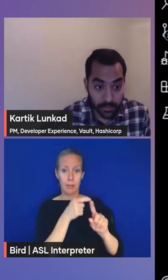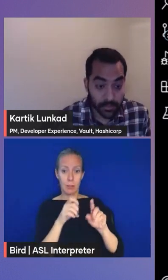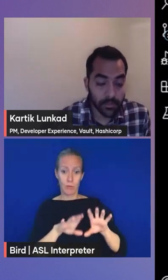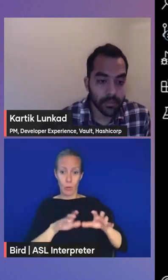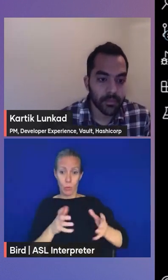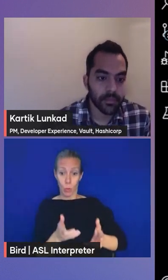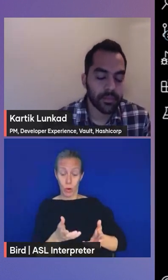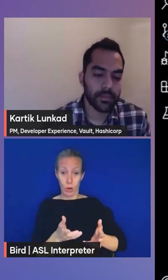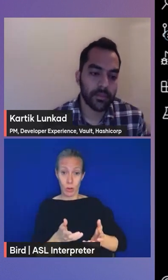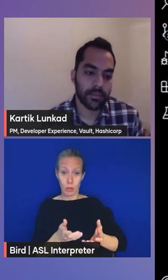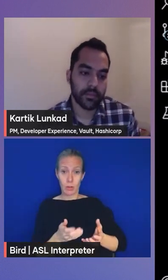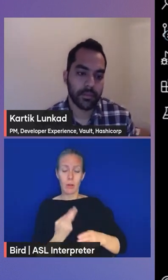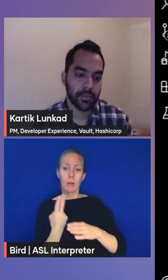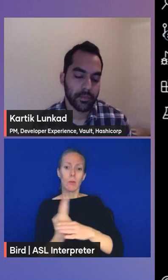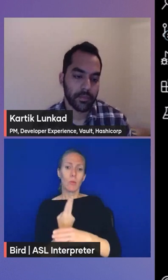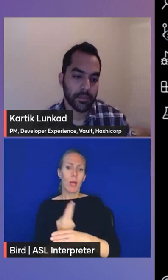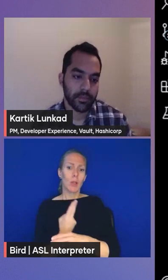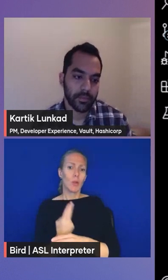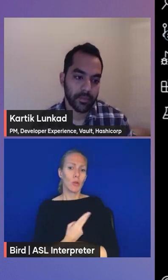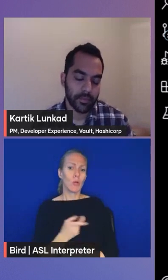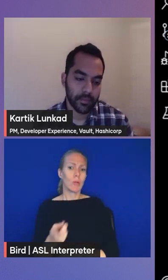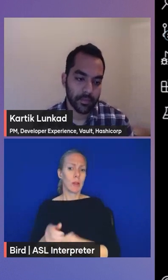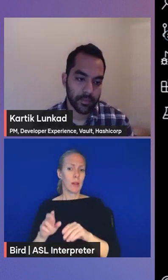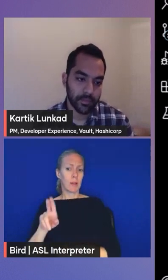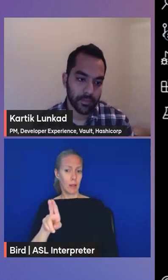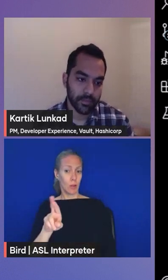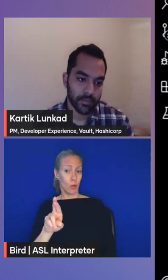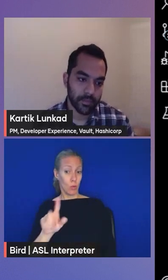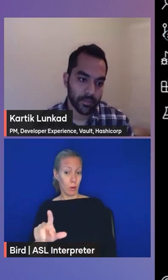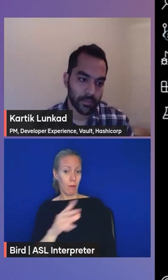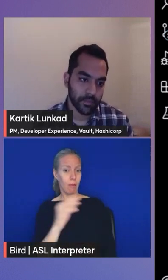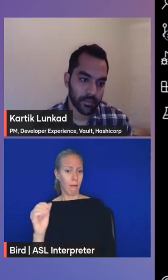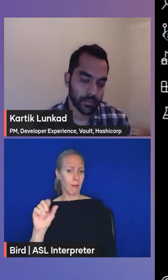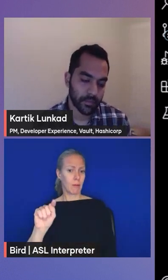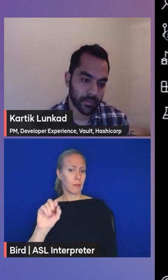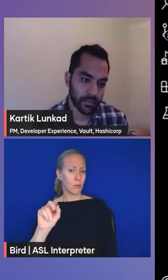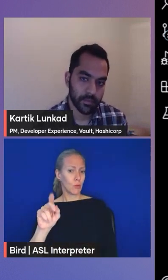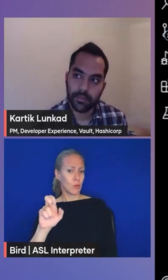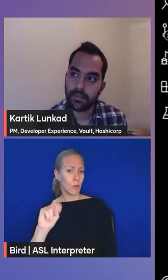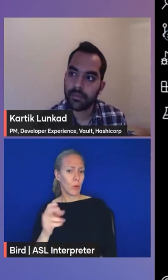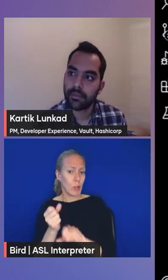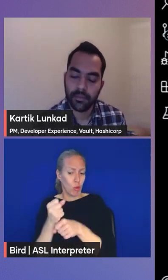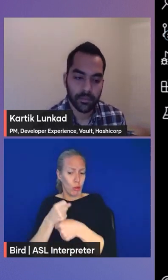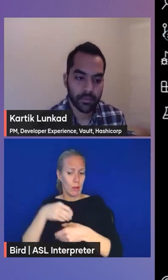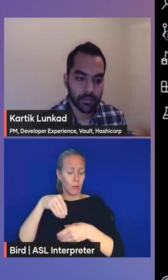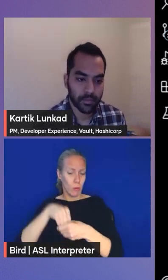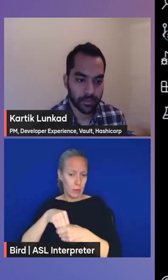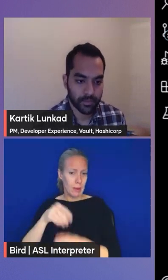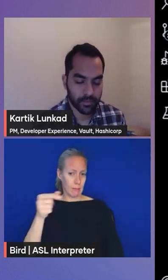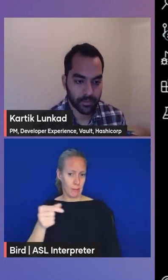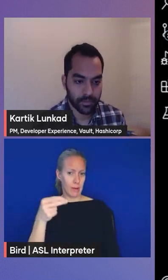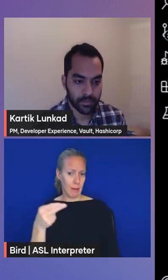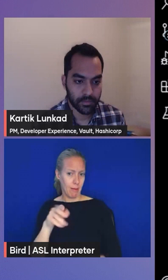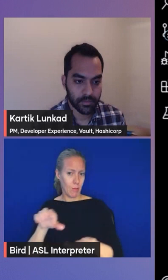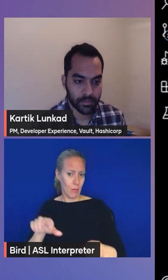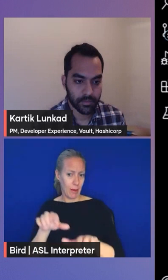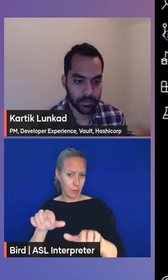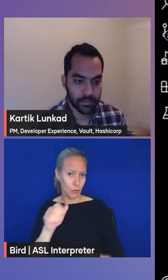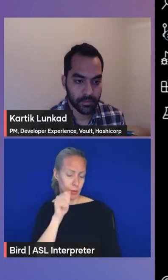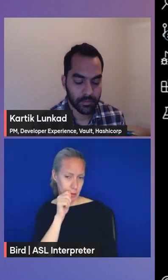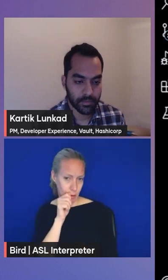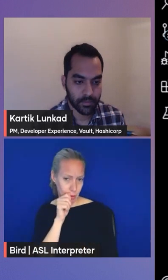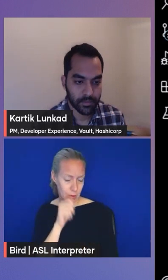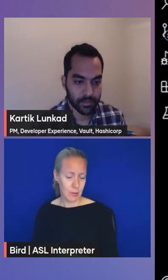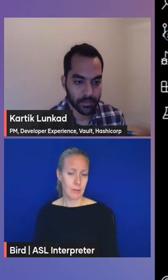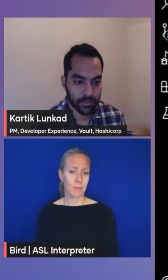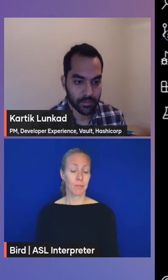by using the Vault URL and token created within GitHub Actions secrets.